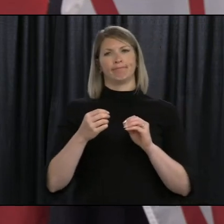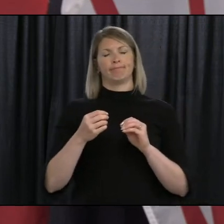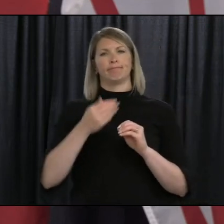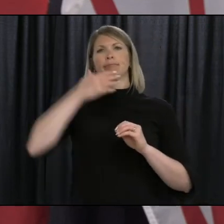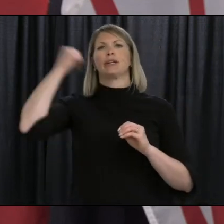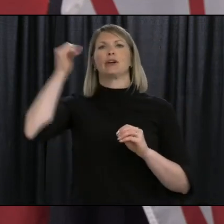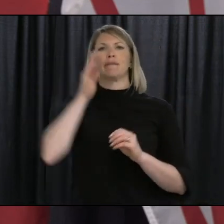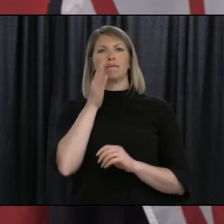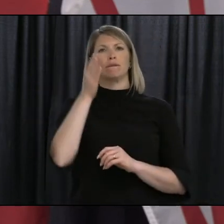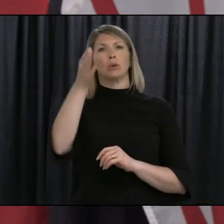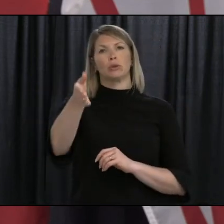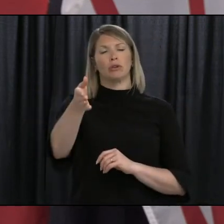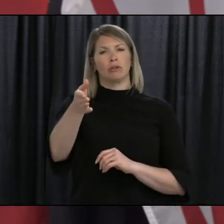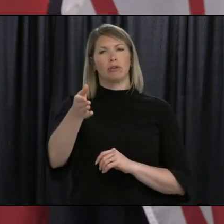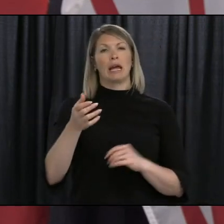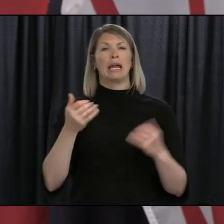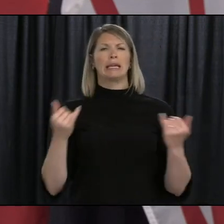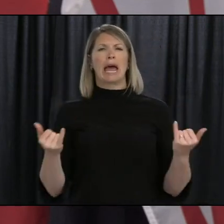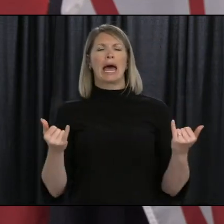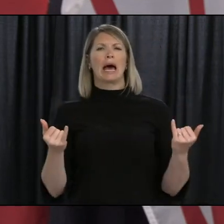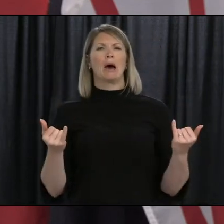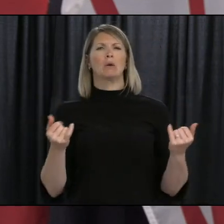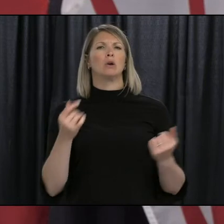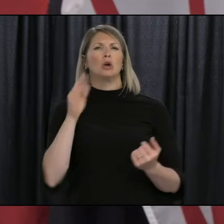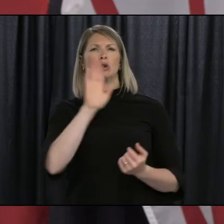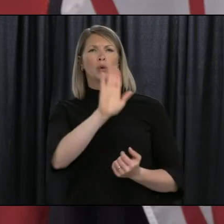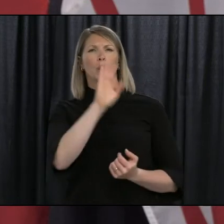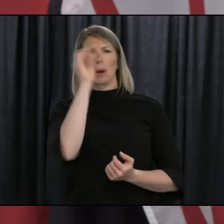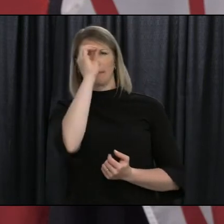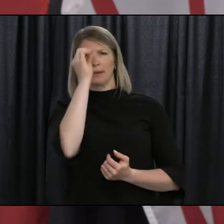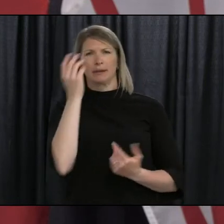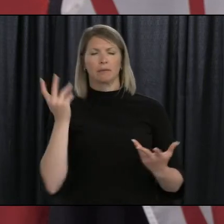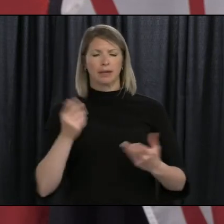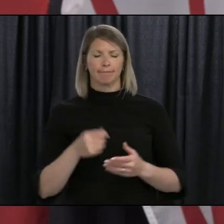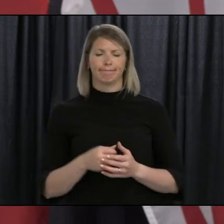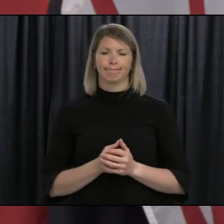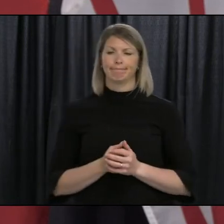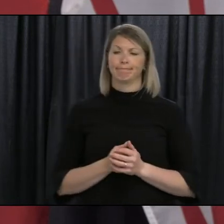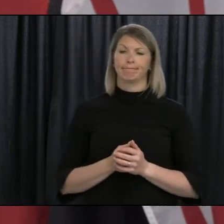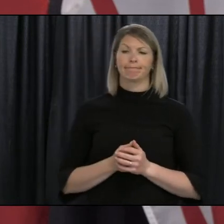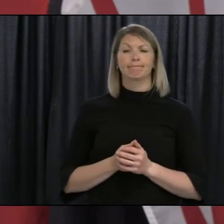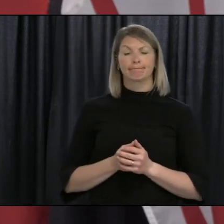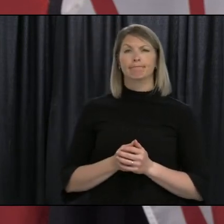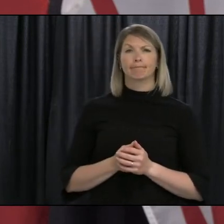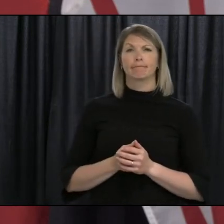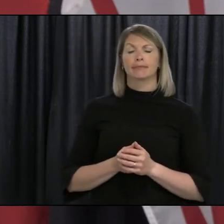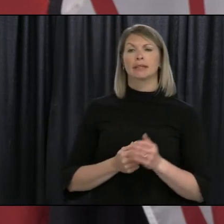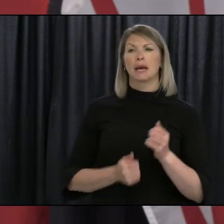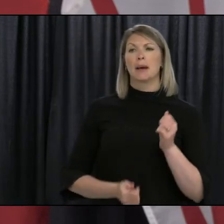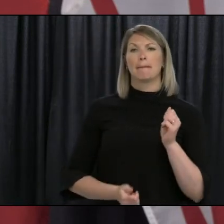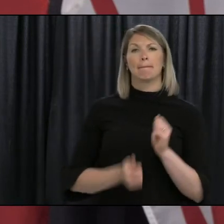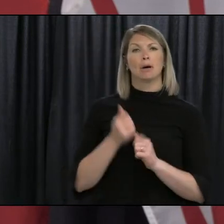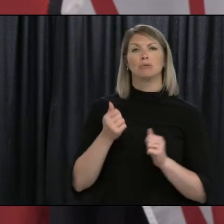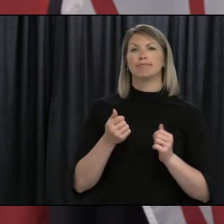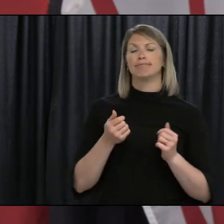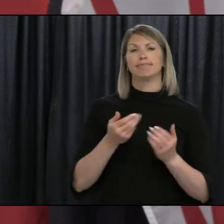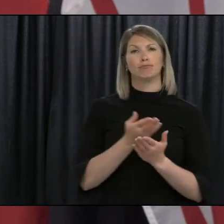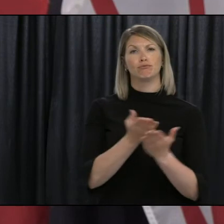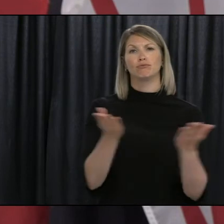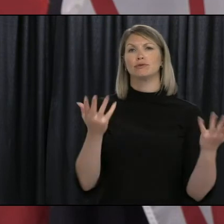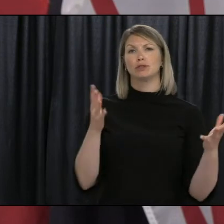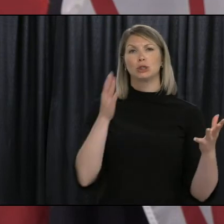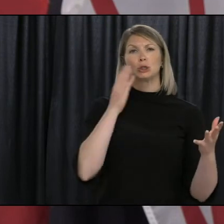think anybody would be surprised if they didn't understand the implications of the spiraling oil prices